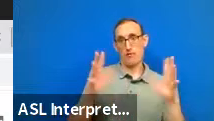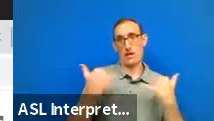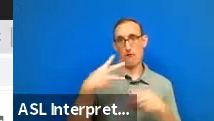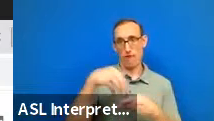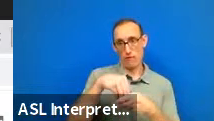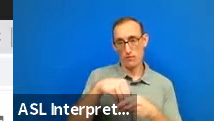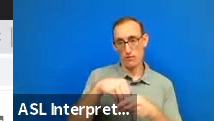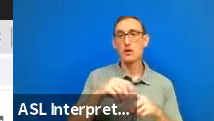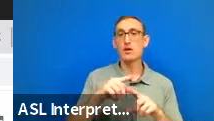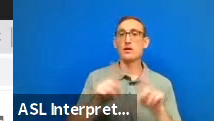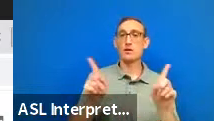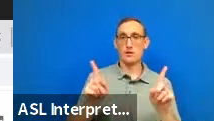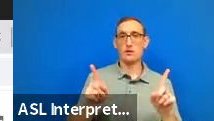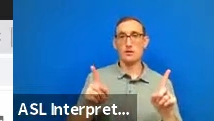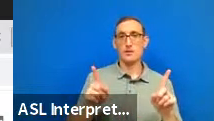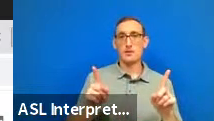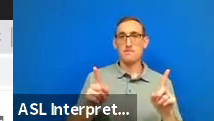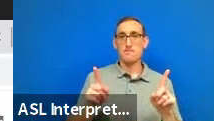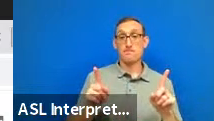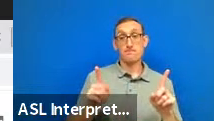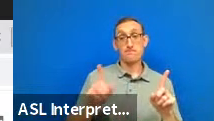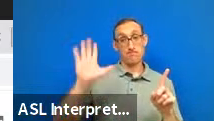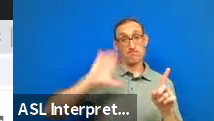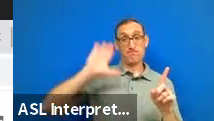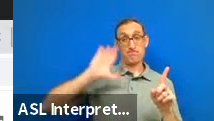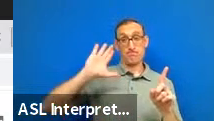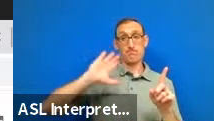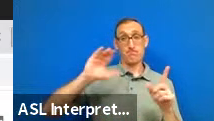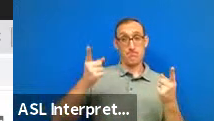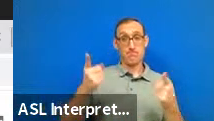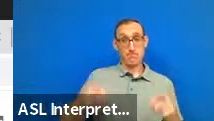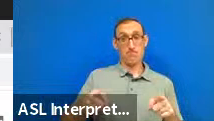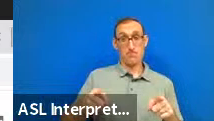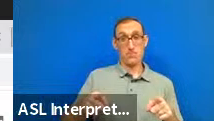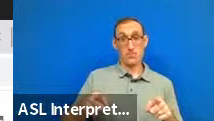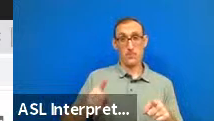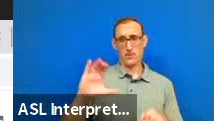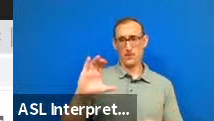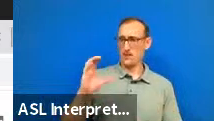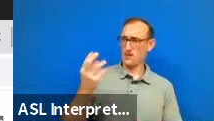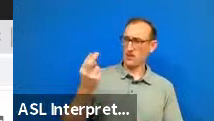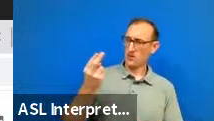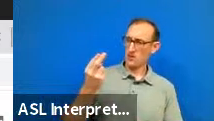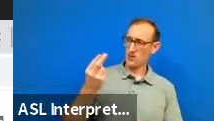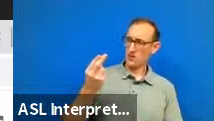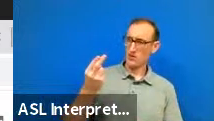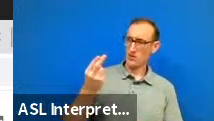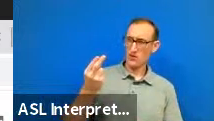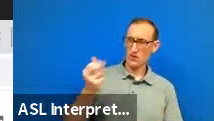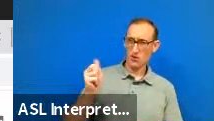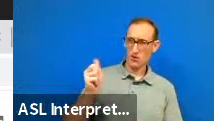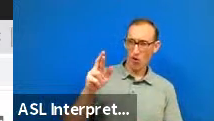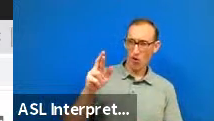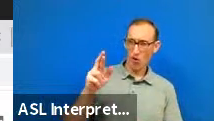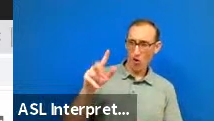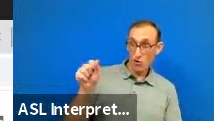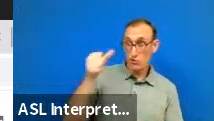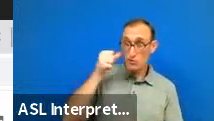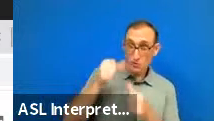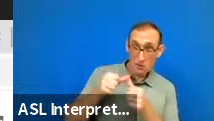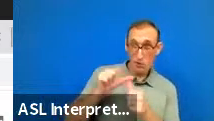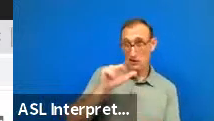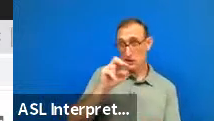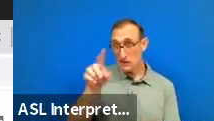but that was how it was. And Charles, I don't know if that was your memory or not, or Linda, but